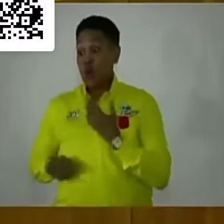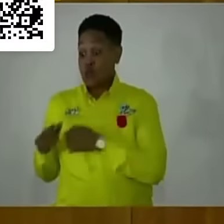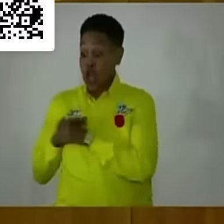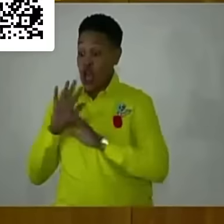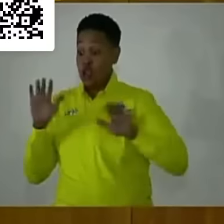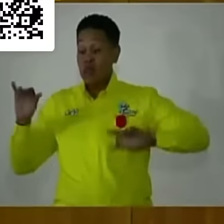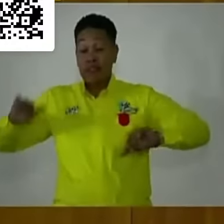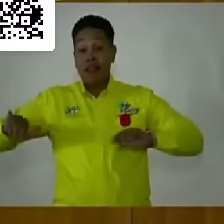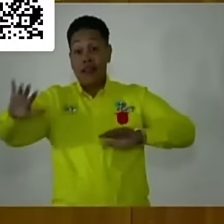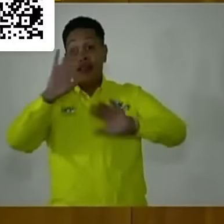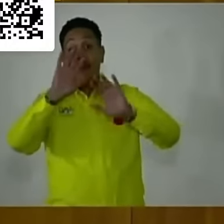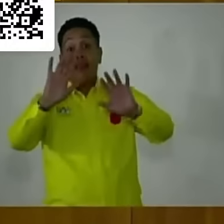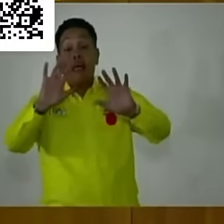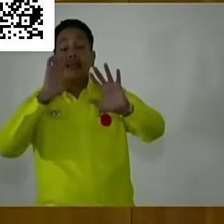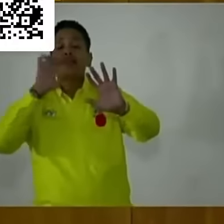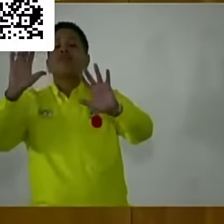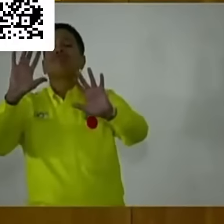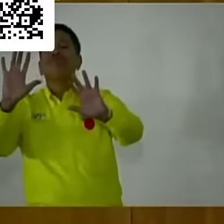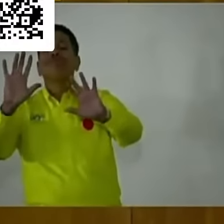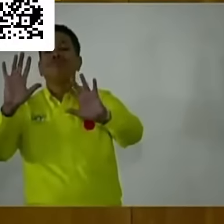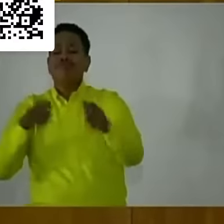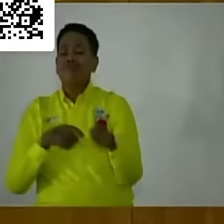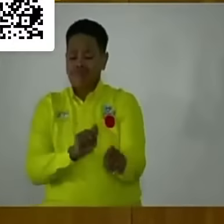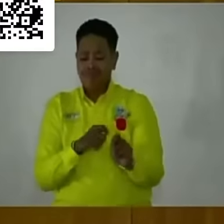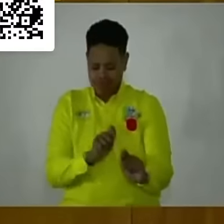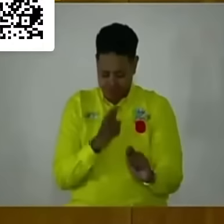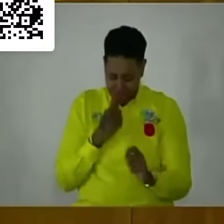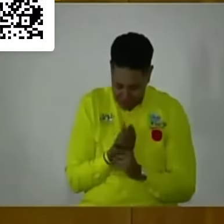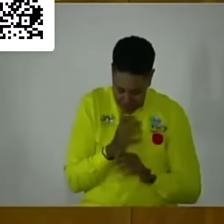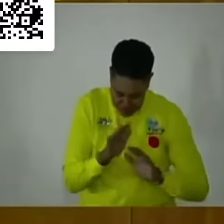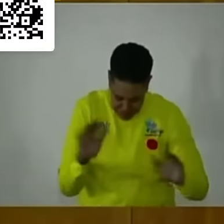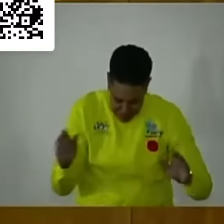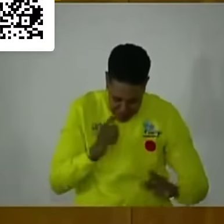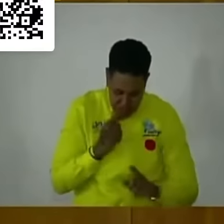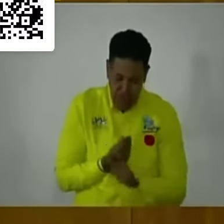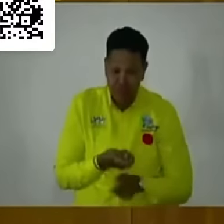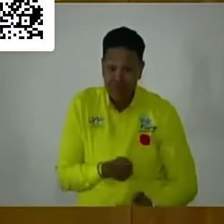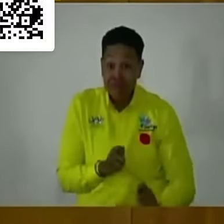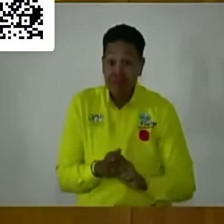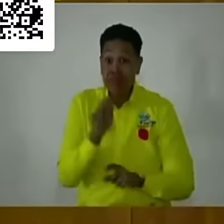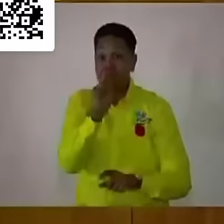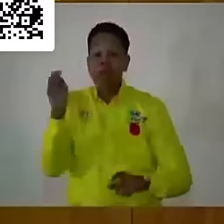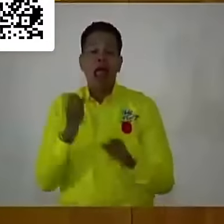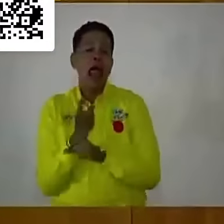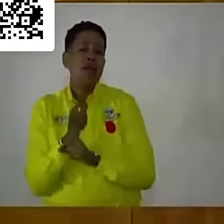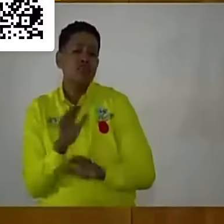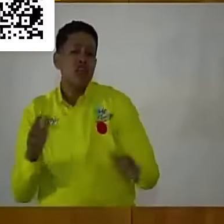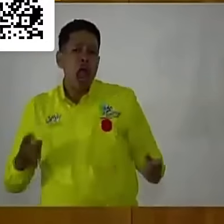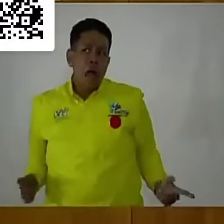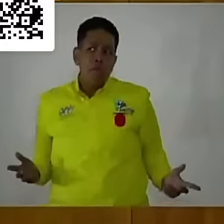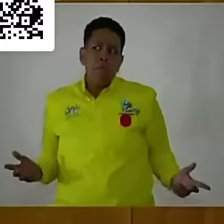that they mined bauxite from got 2 million per year.